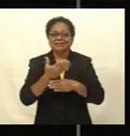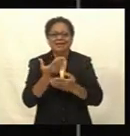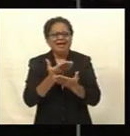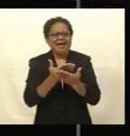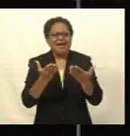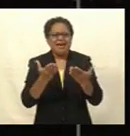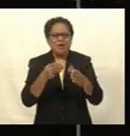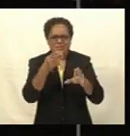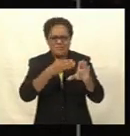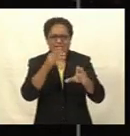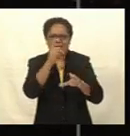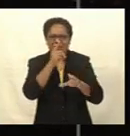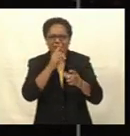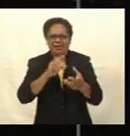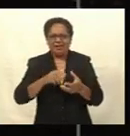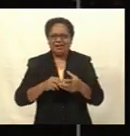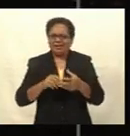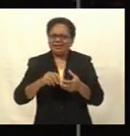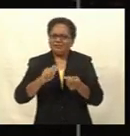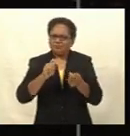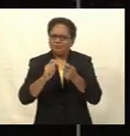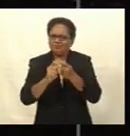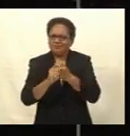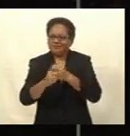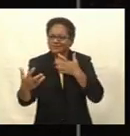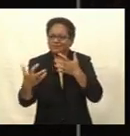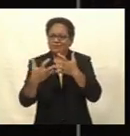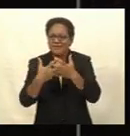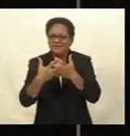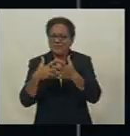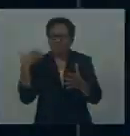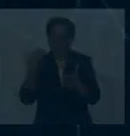are having to adapt to changes over the years in the industry.